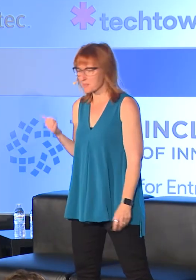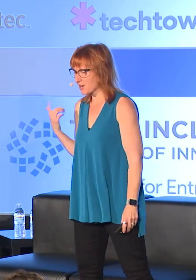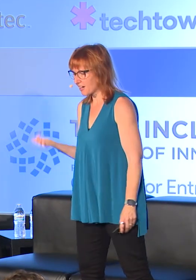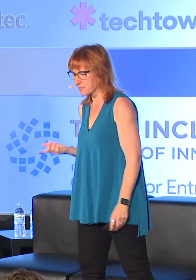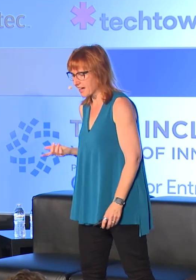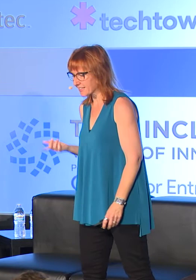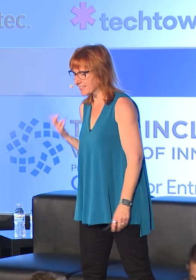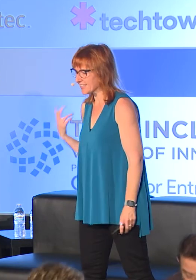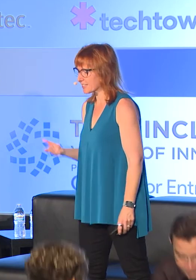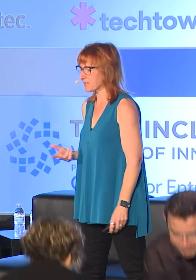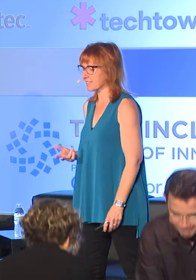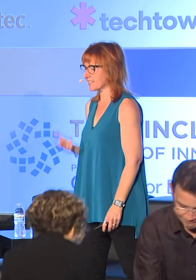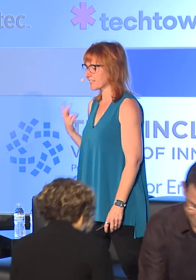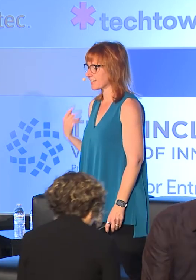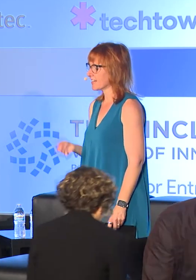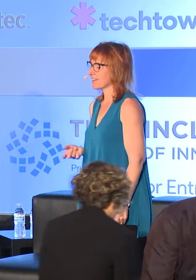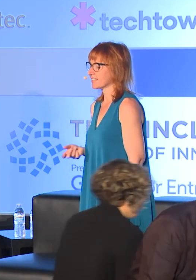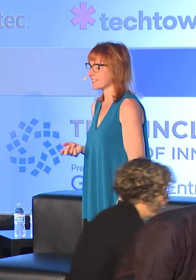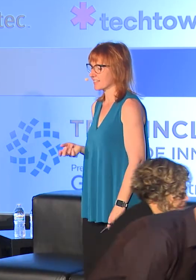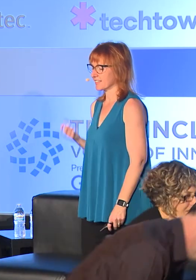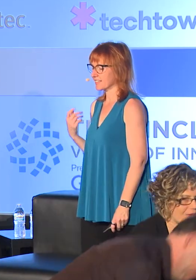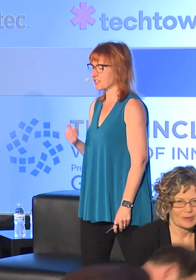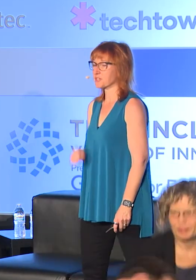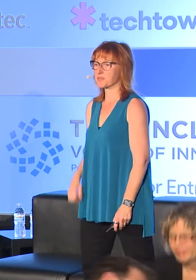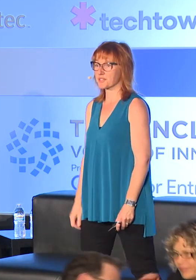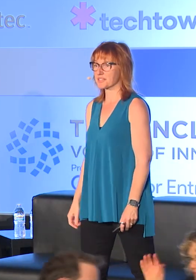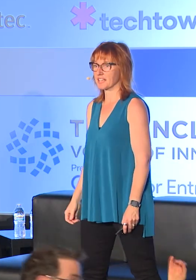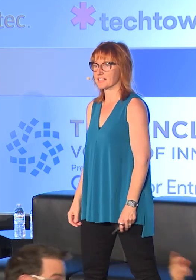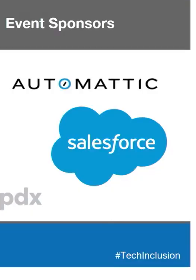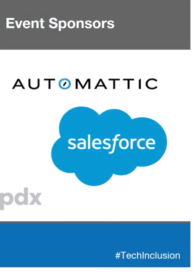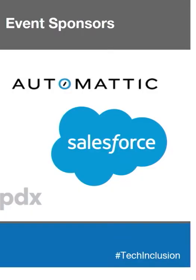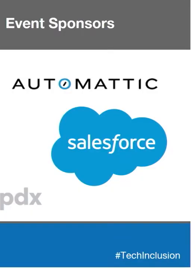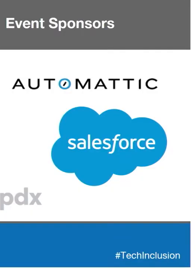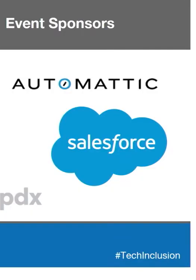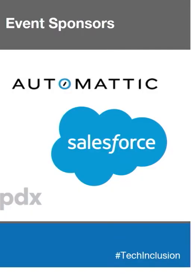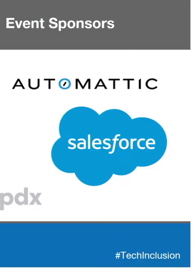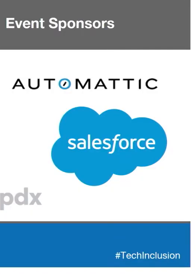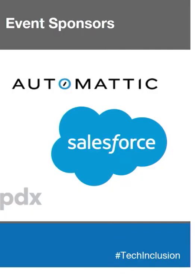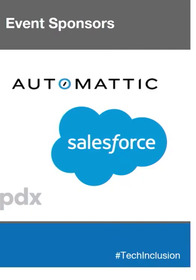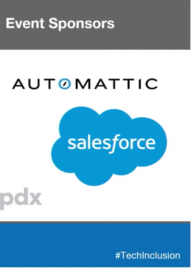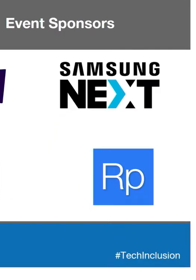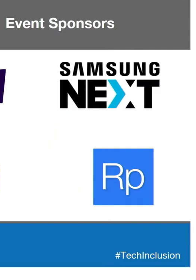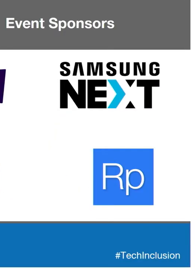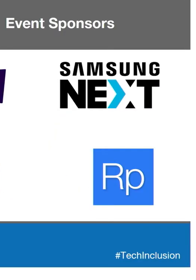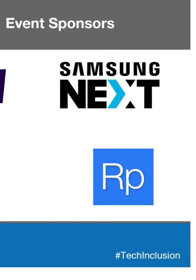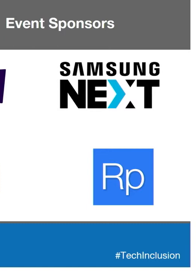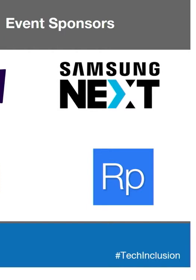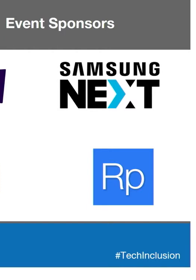Zillow Group, Automatic, Symantec, Asana, Salesforce, and TechTown Portland.